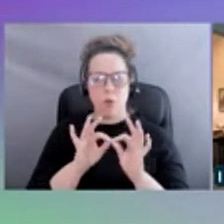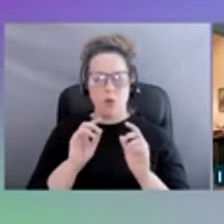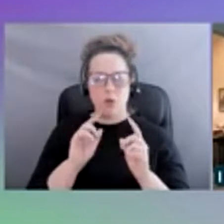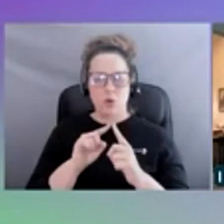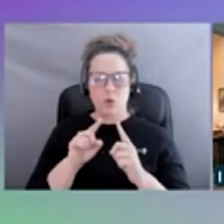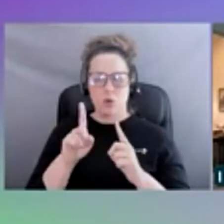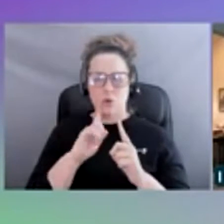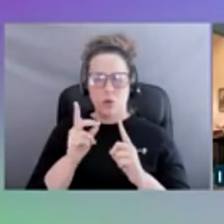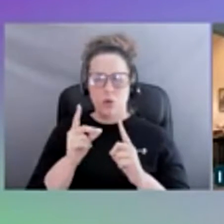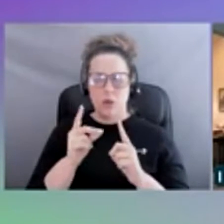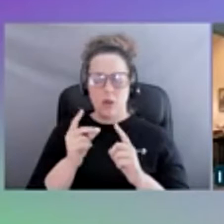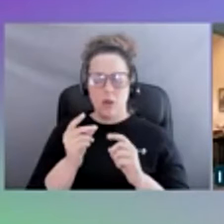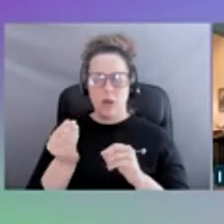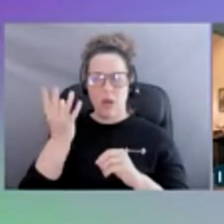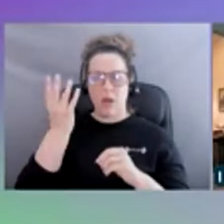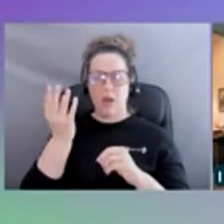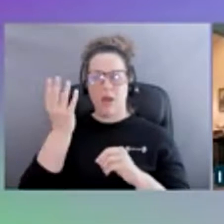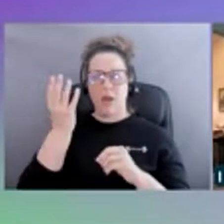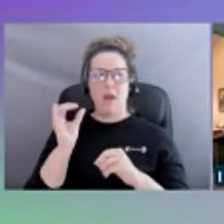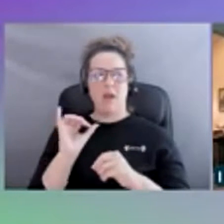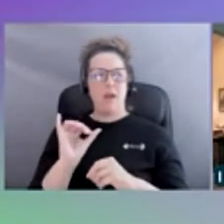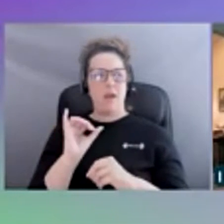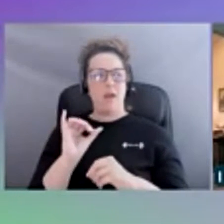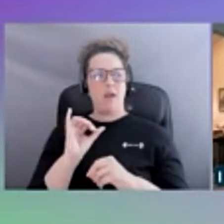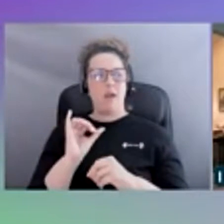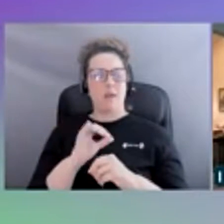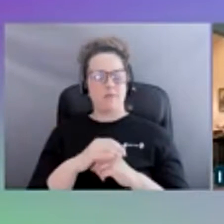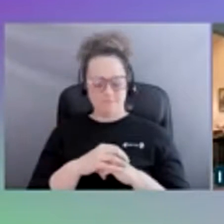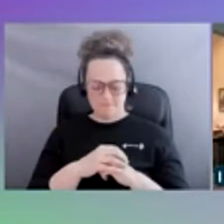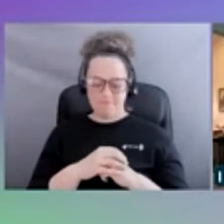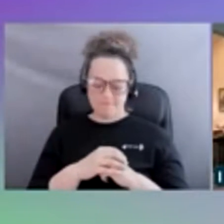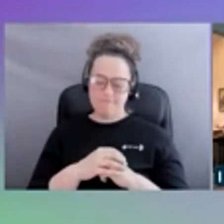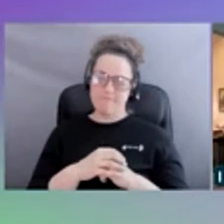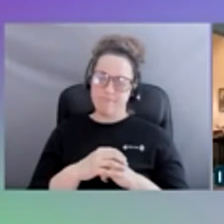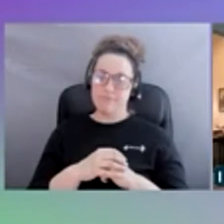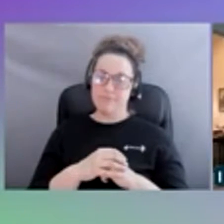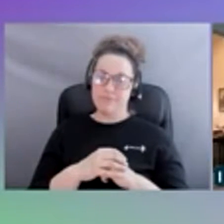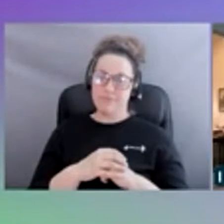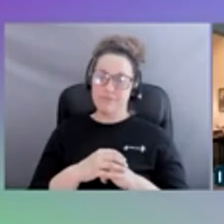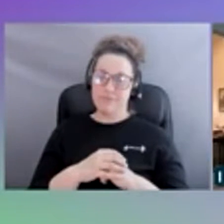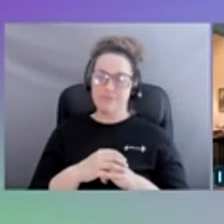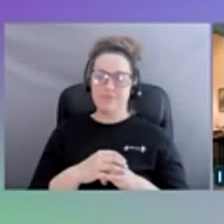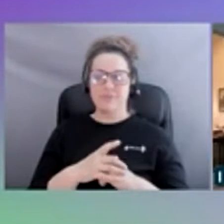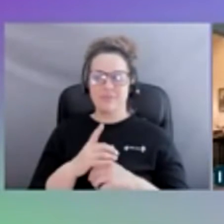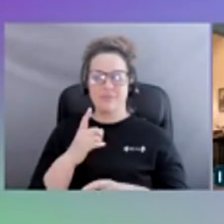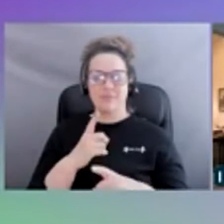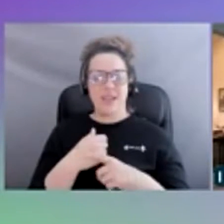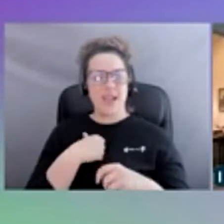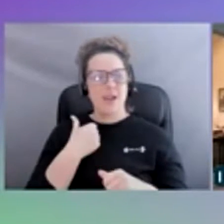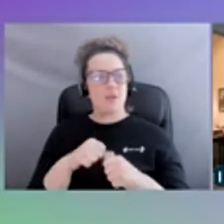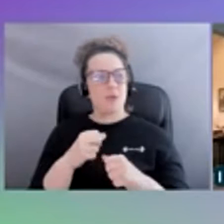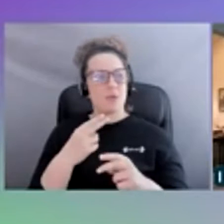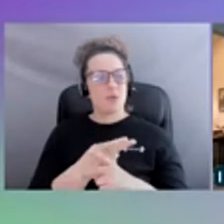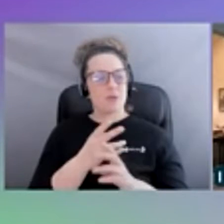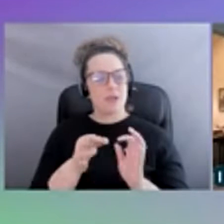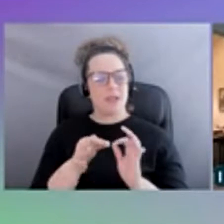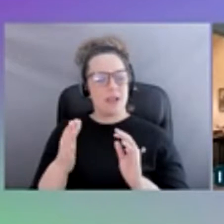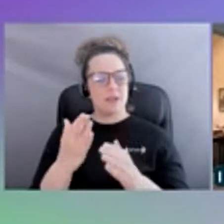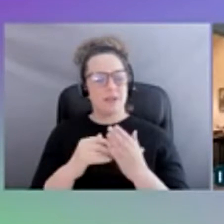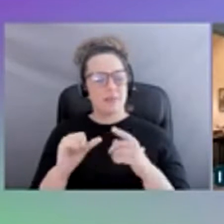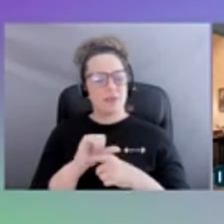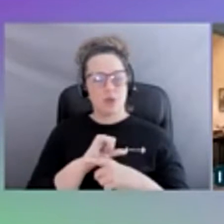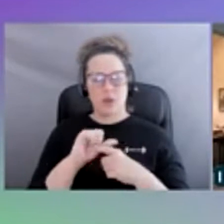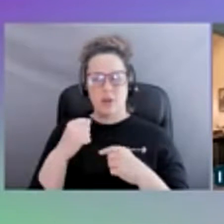was a real click moment for them. Yeah. Yeah. Yeah, anyone who, I remember using that line in some trainings. Well, I